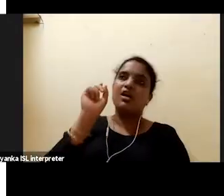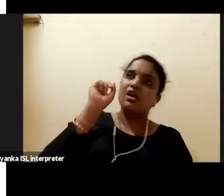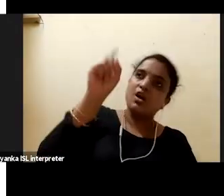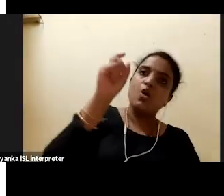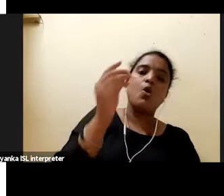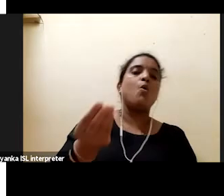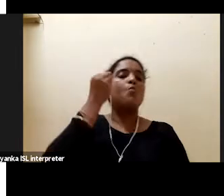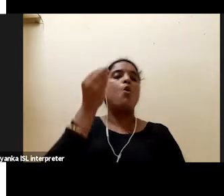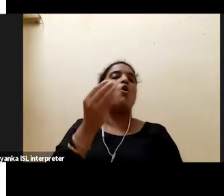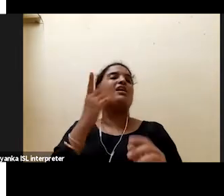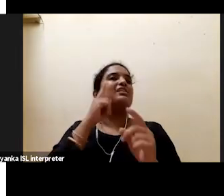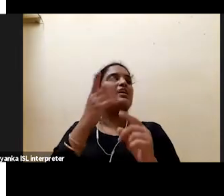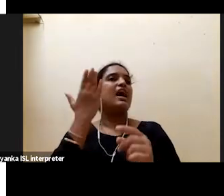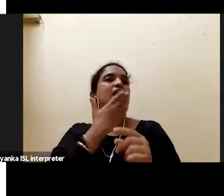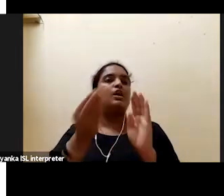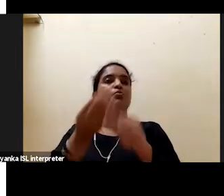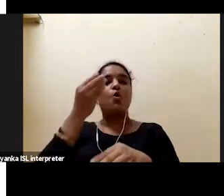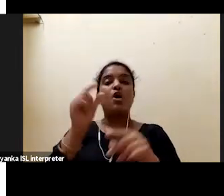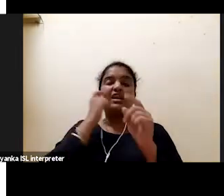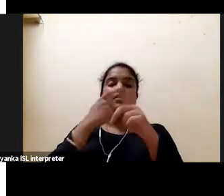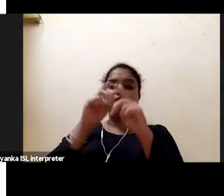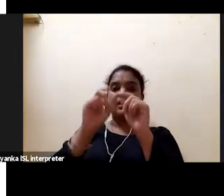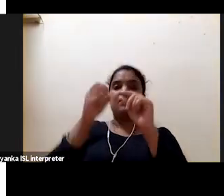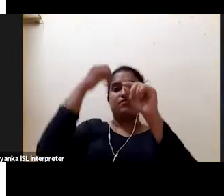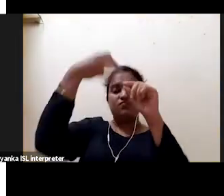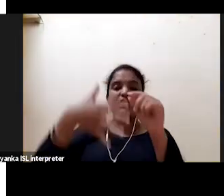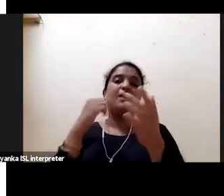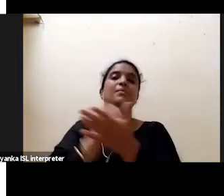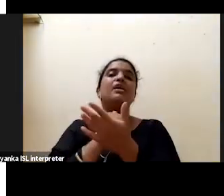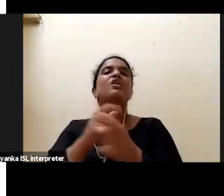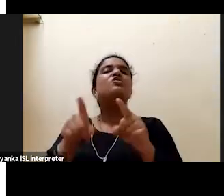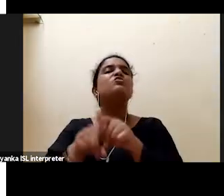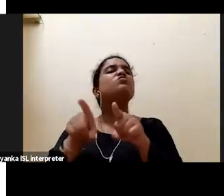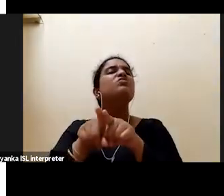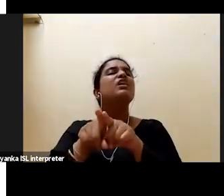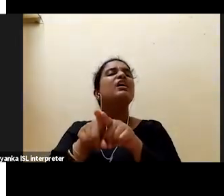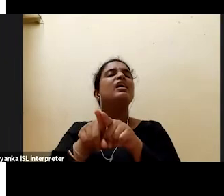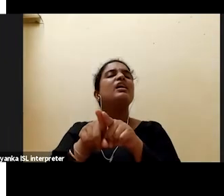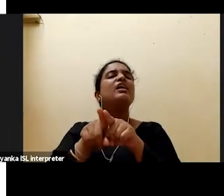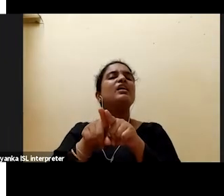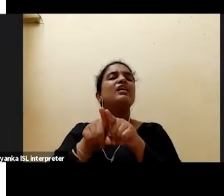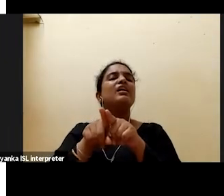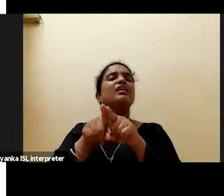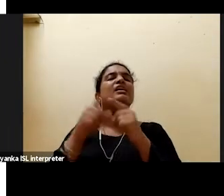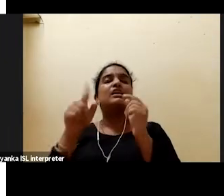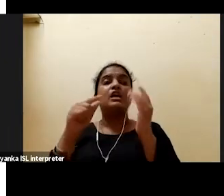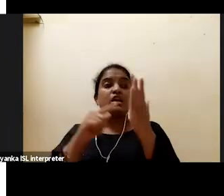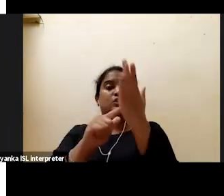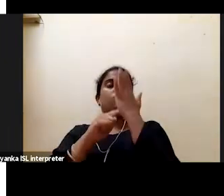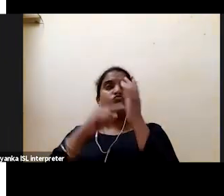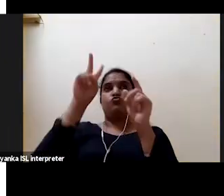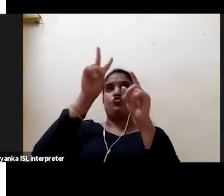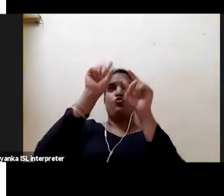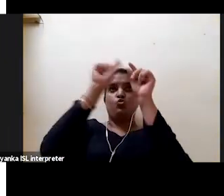more for you to read the whole caption. So the what shows in the first two lines